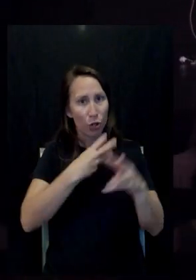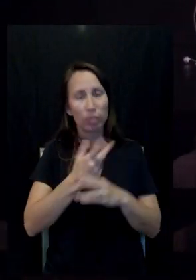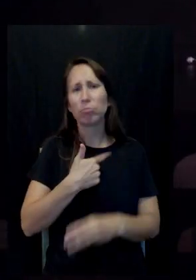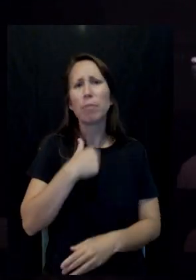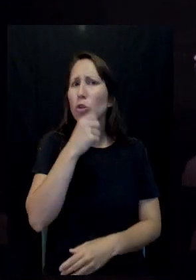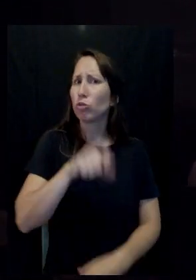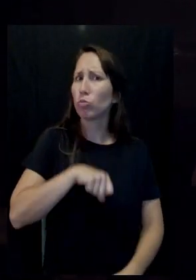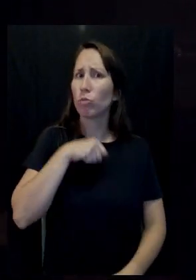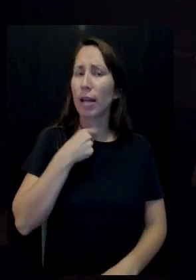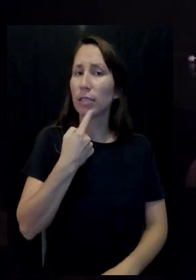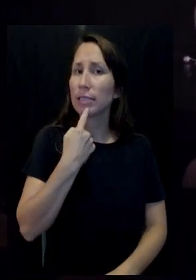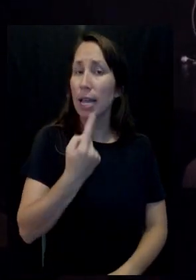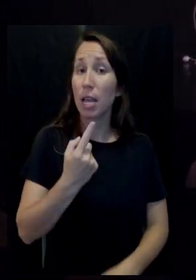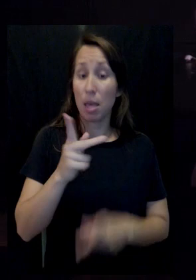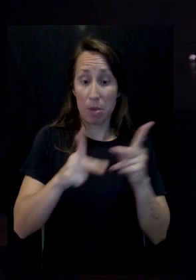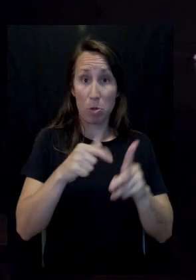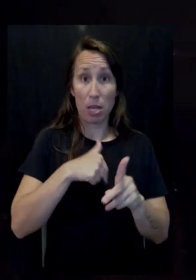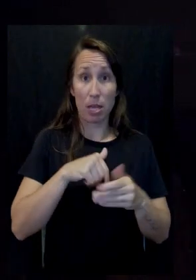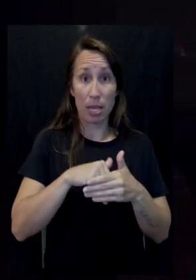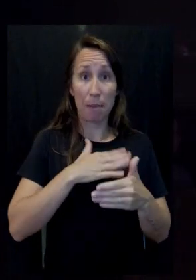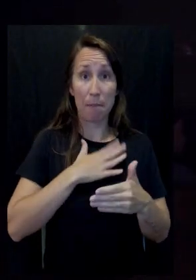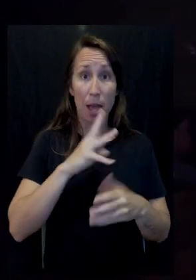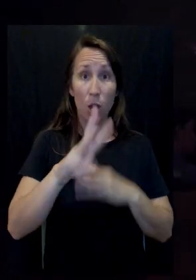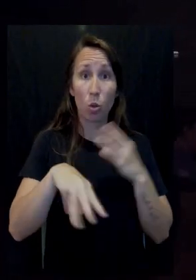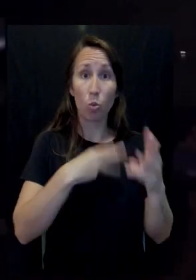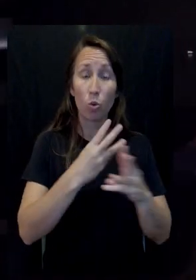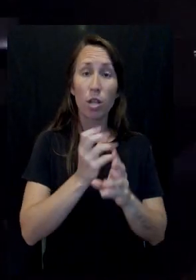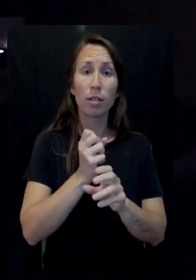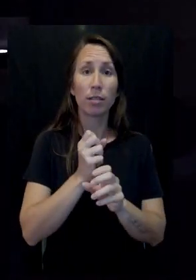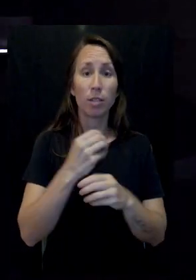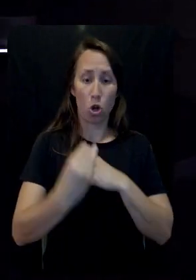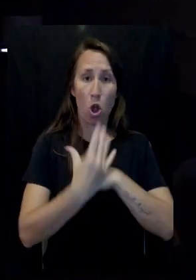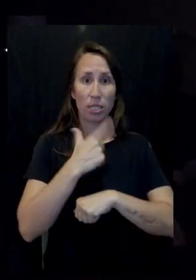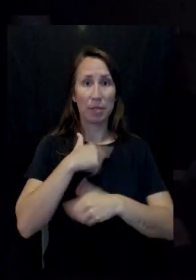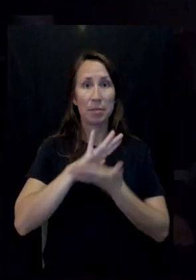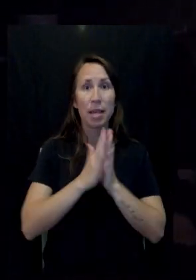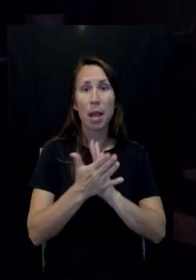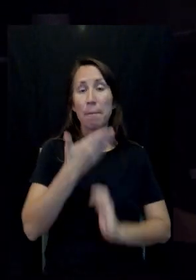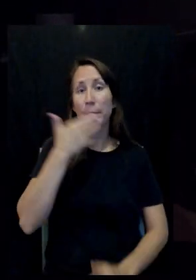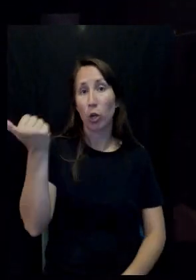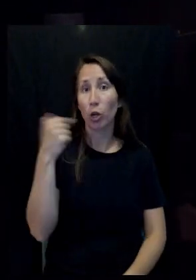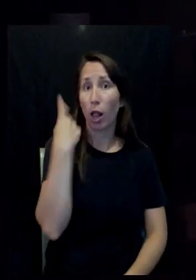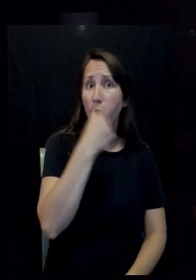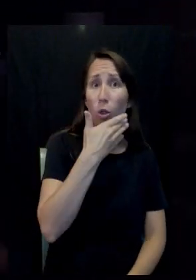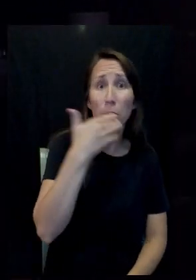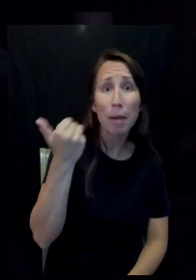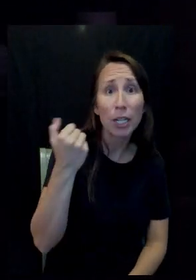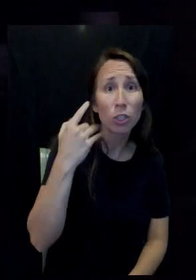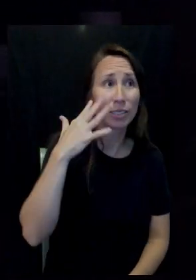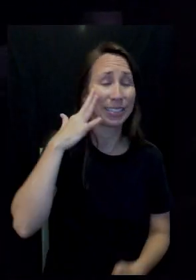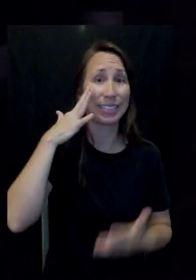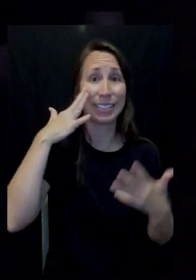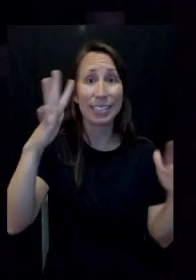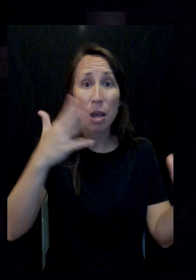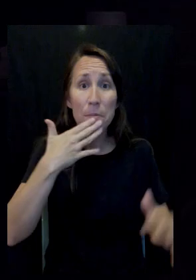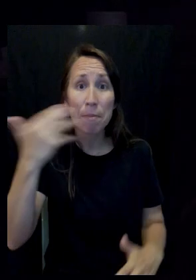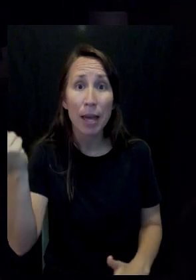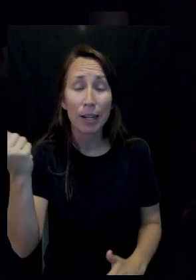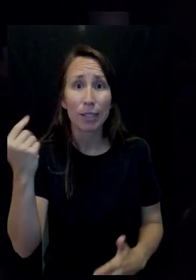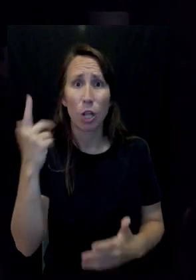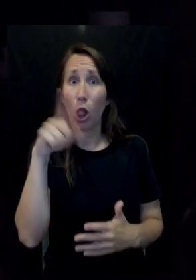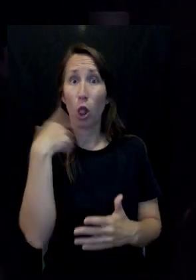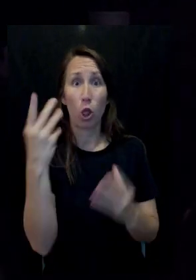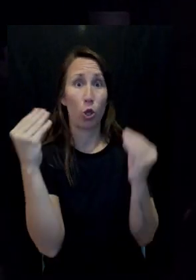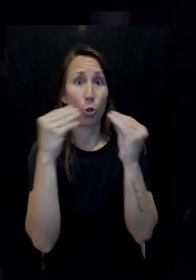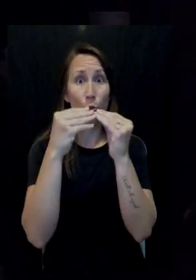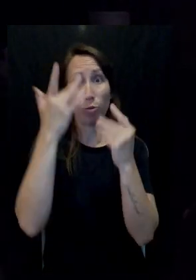I'm not too proud to say it, but there are people in my world who make me better. Make me look better, make me sound better, make me appear way